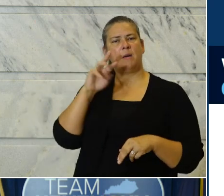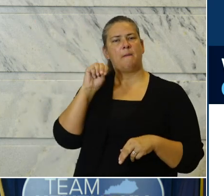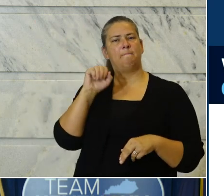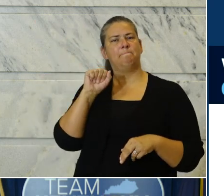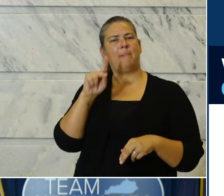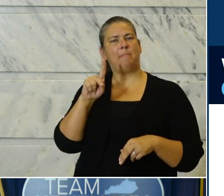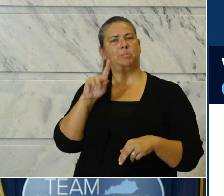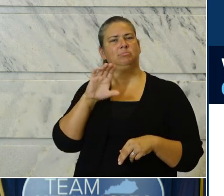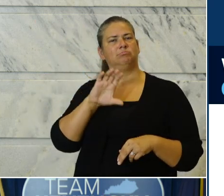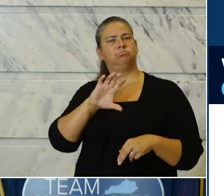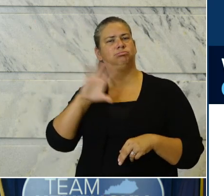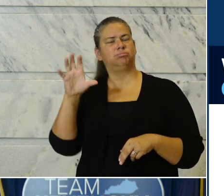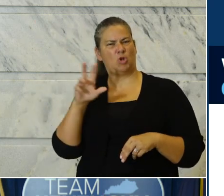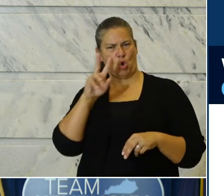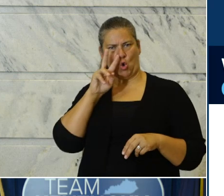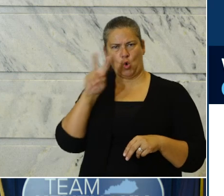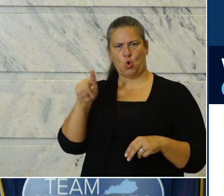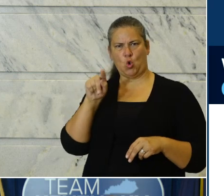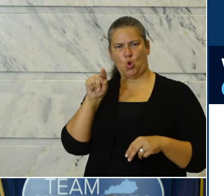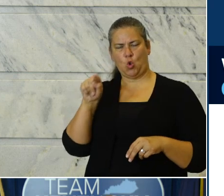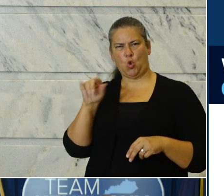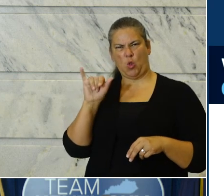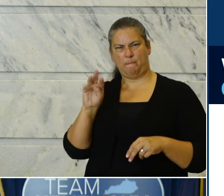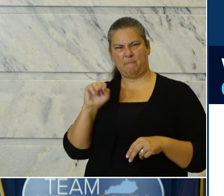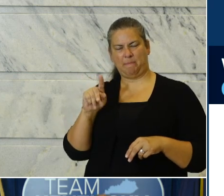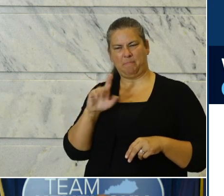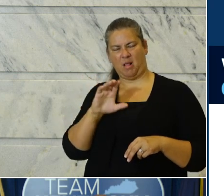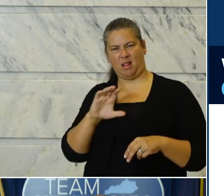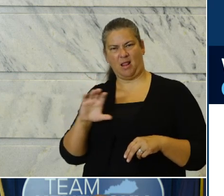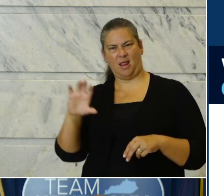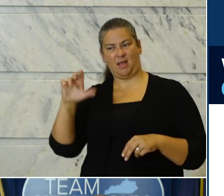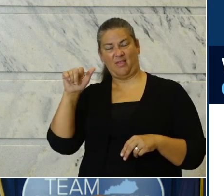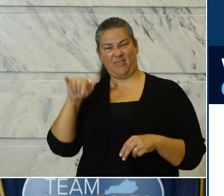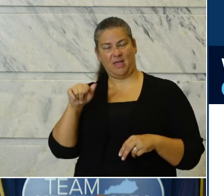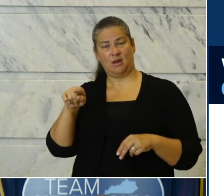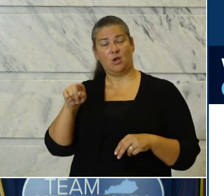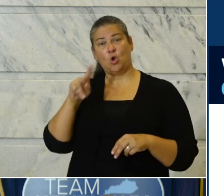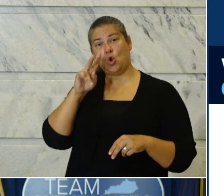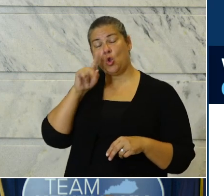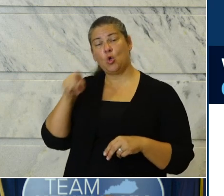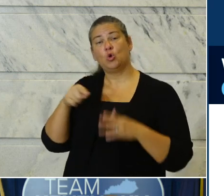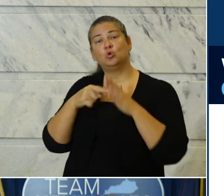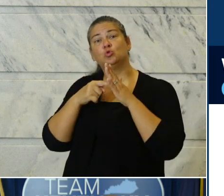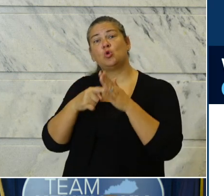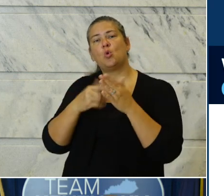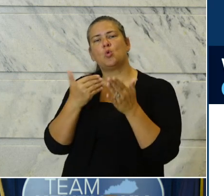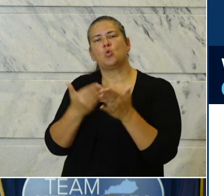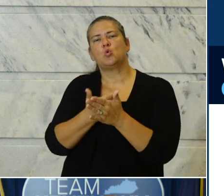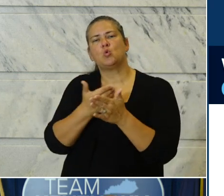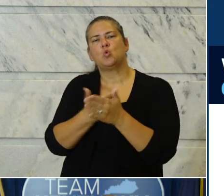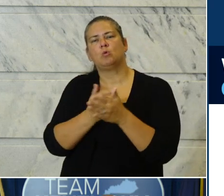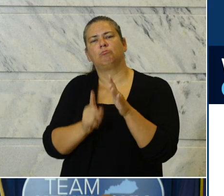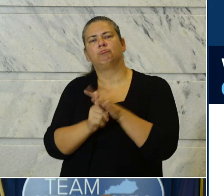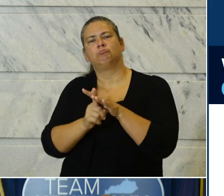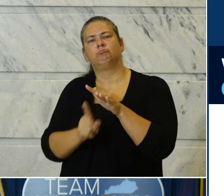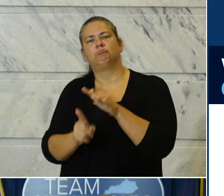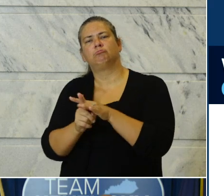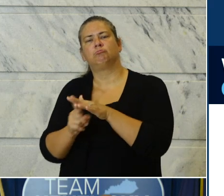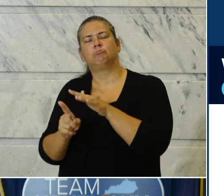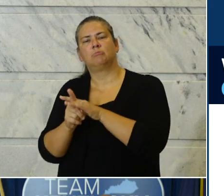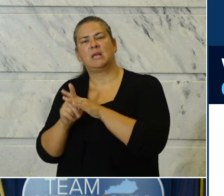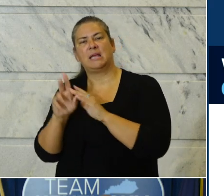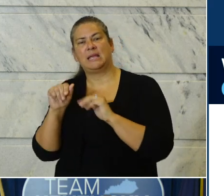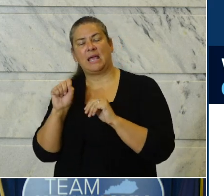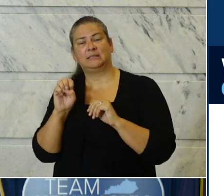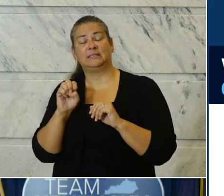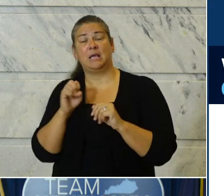your attention to these maps. The one on the left is called an incidence rate map. It shows the number of new cases per 100,000